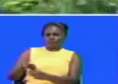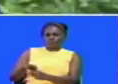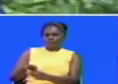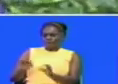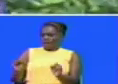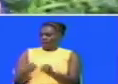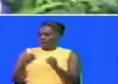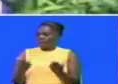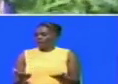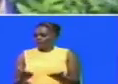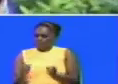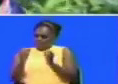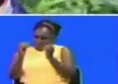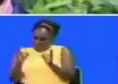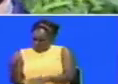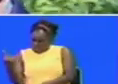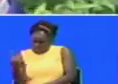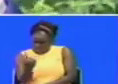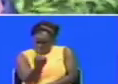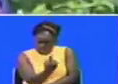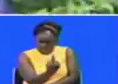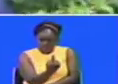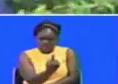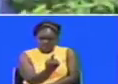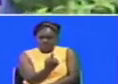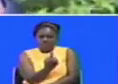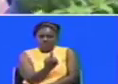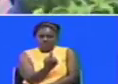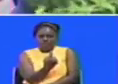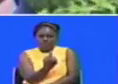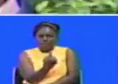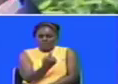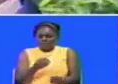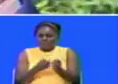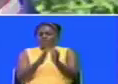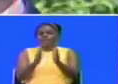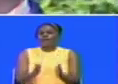will it come about? That if each of these guys,